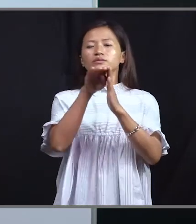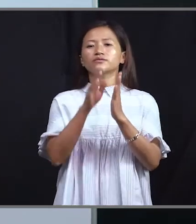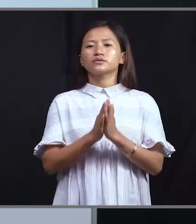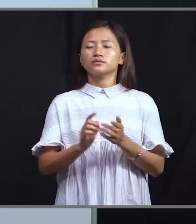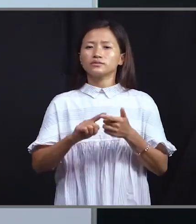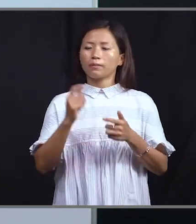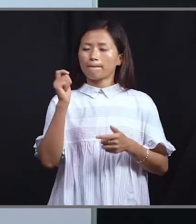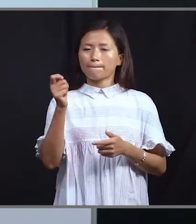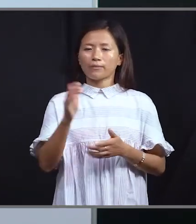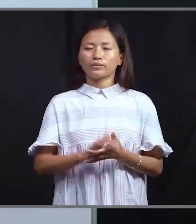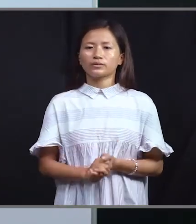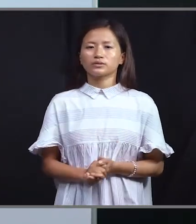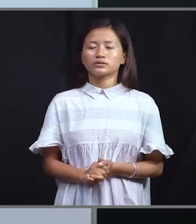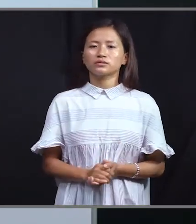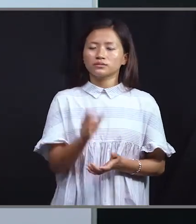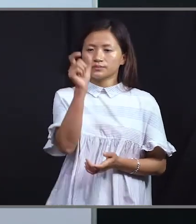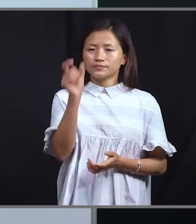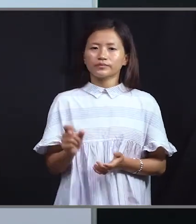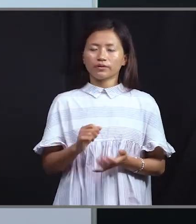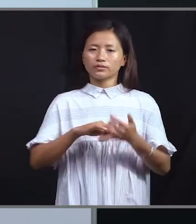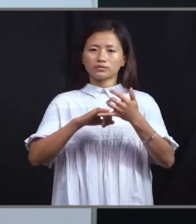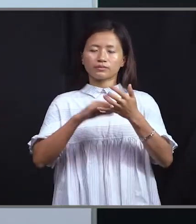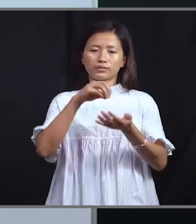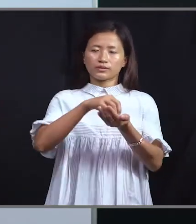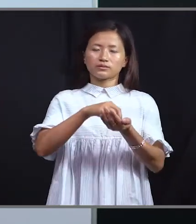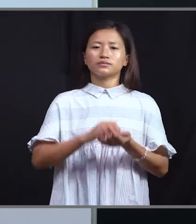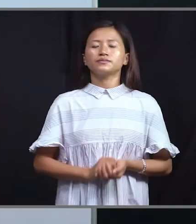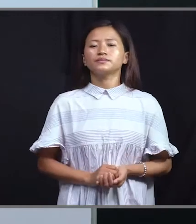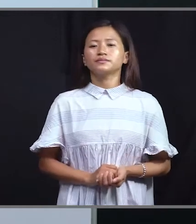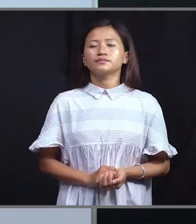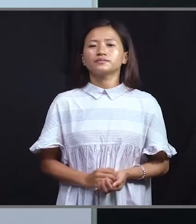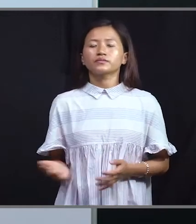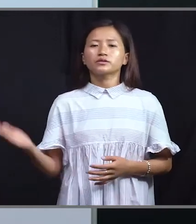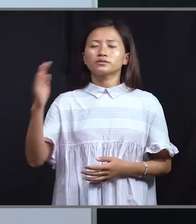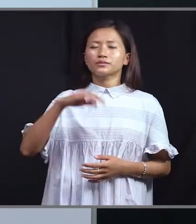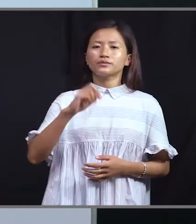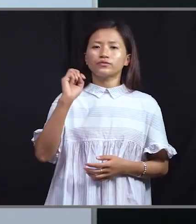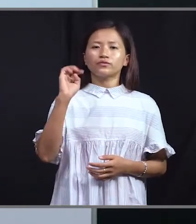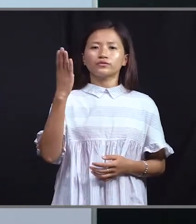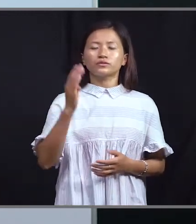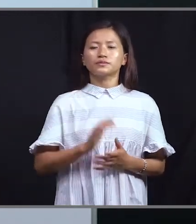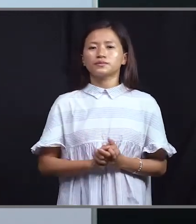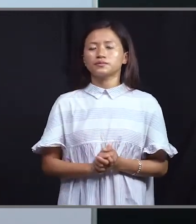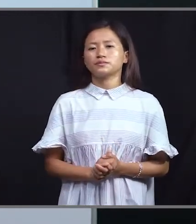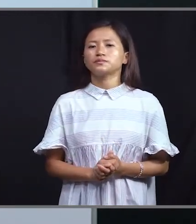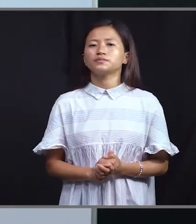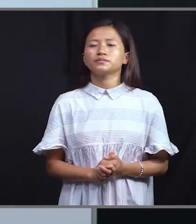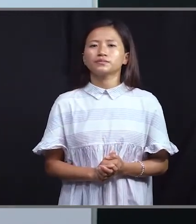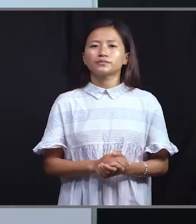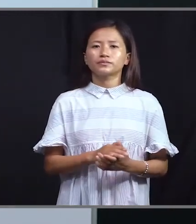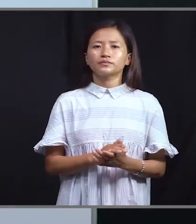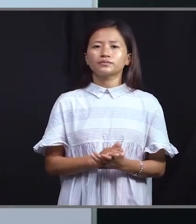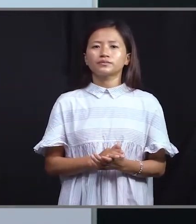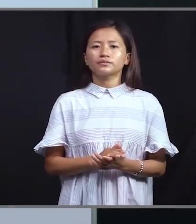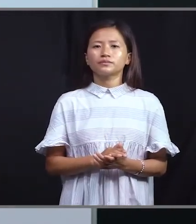those activities takes place in staffing, okay? Coming to the fourth one, that is directing.